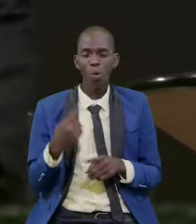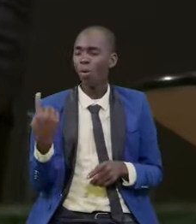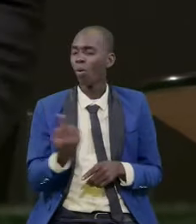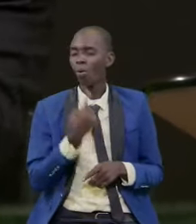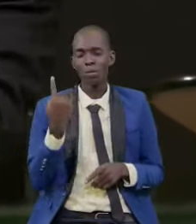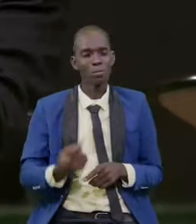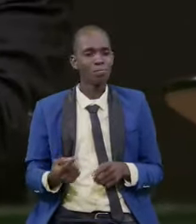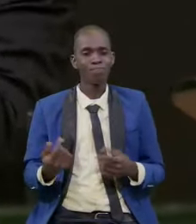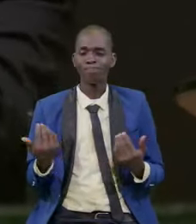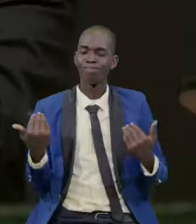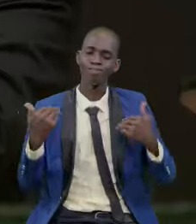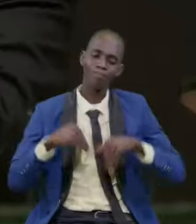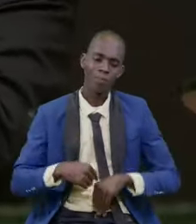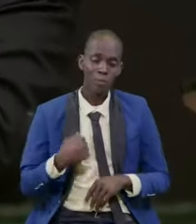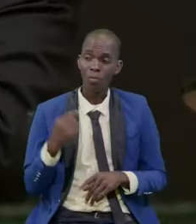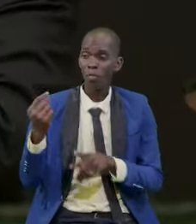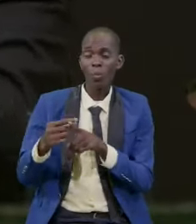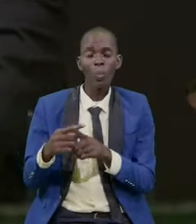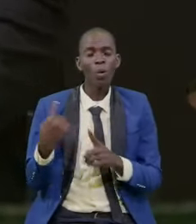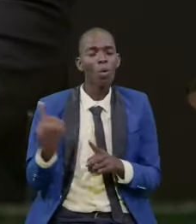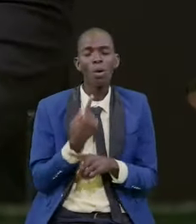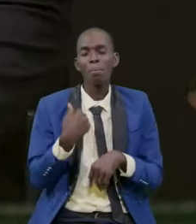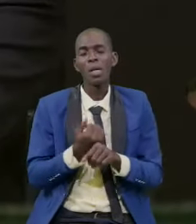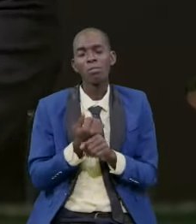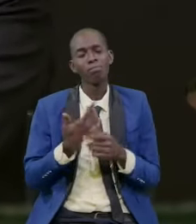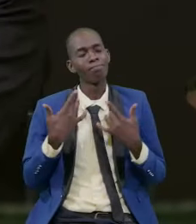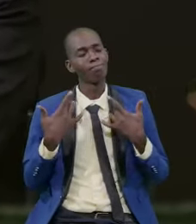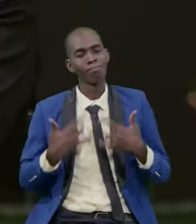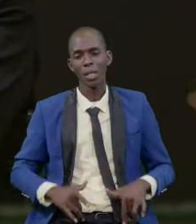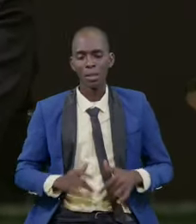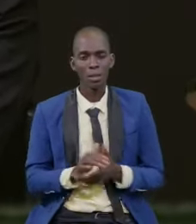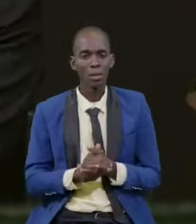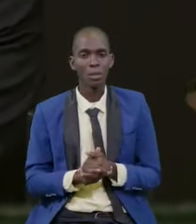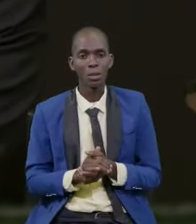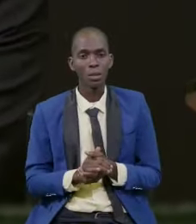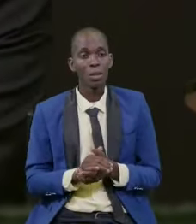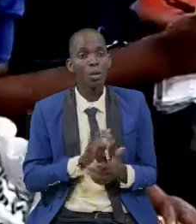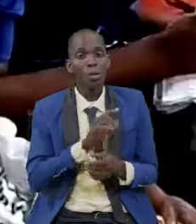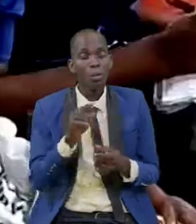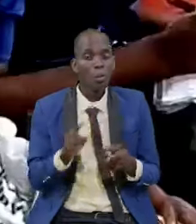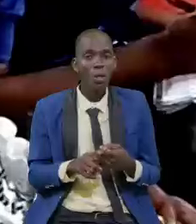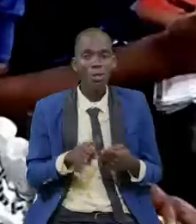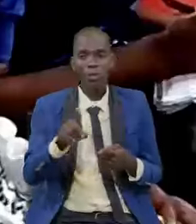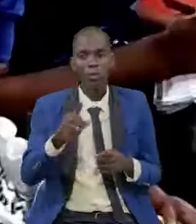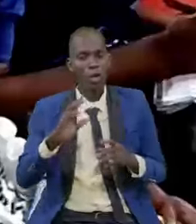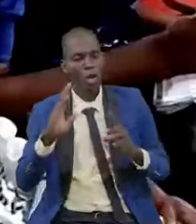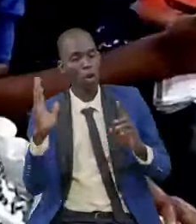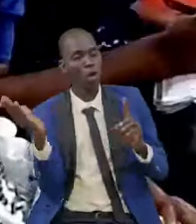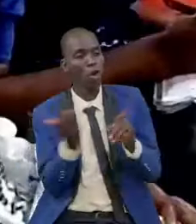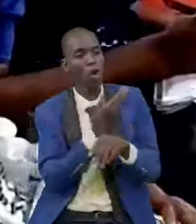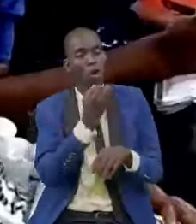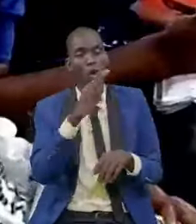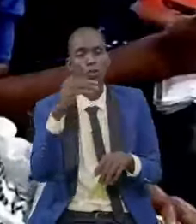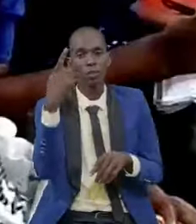beneath. It wants to make him, her, become like a storm. When you cut the branches and you cut